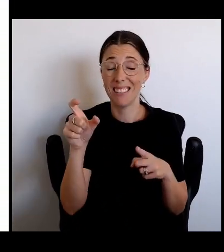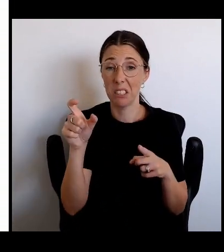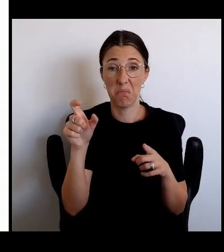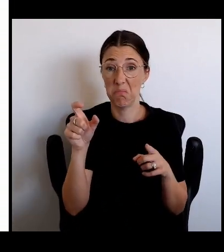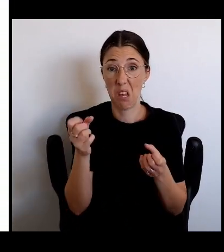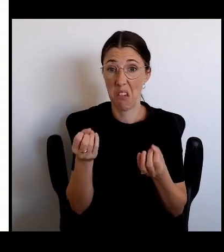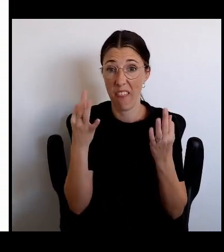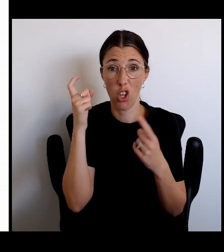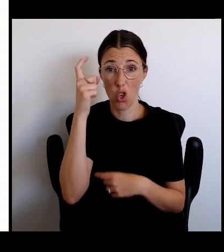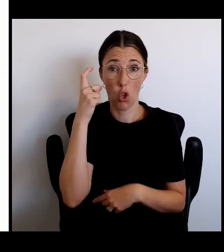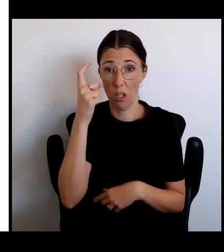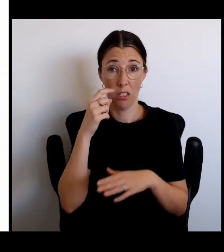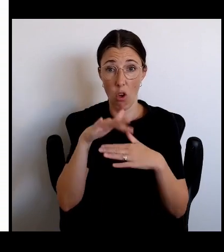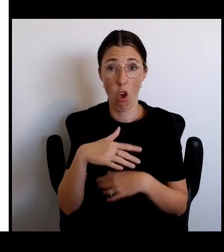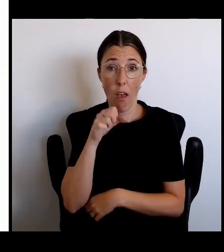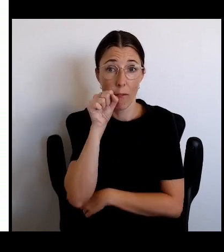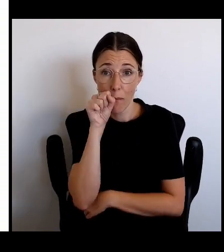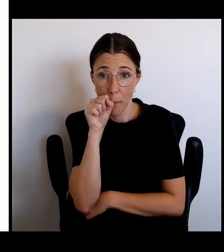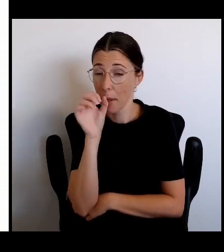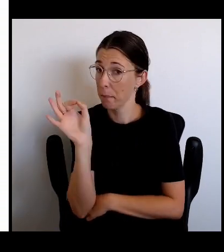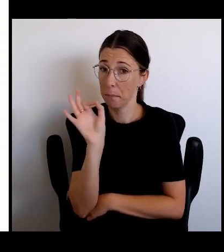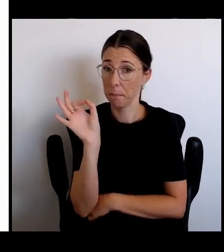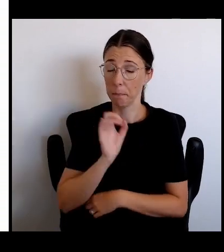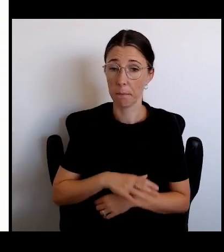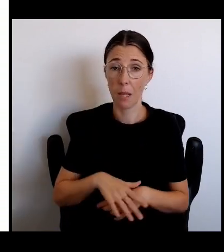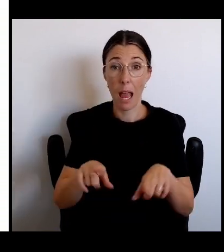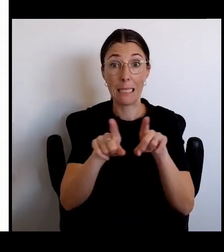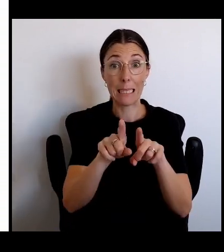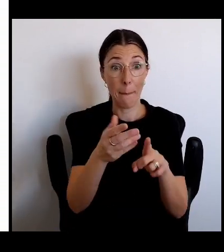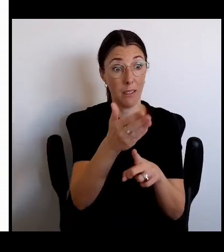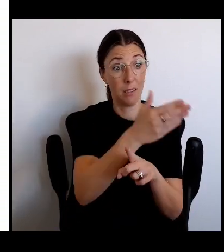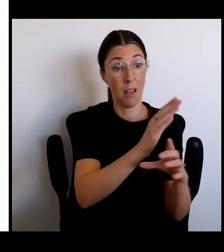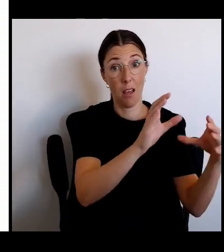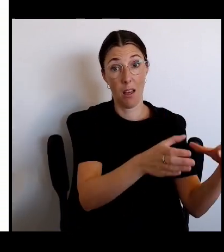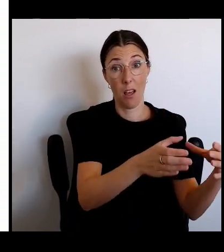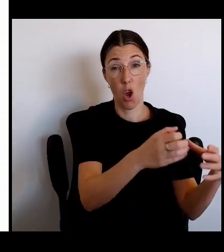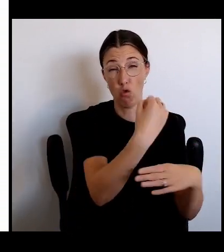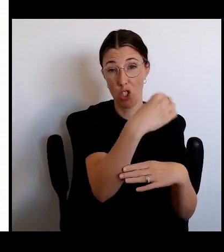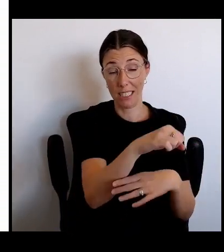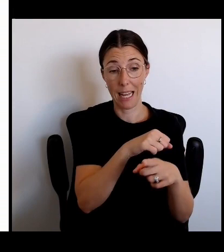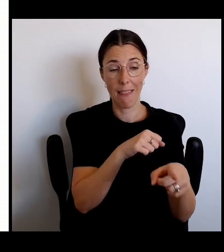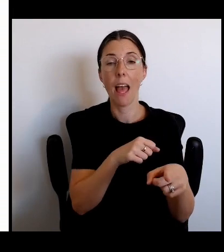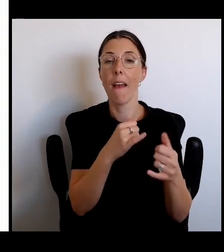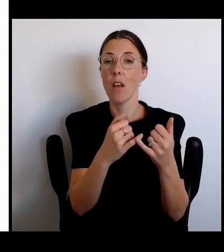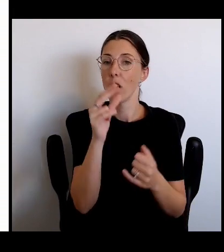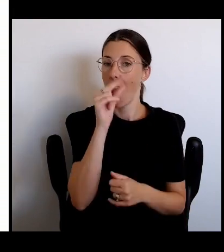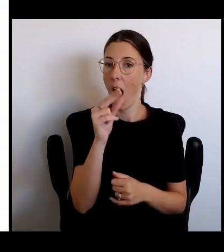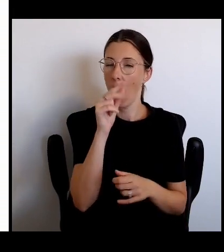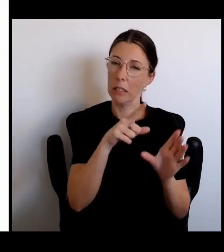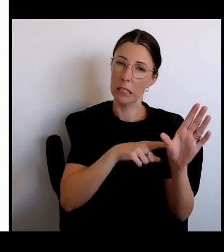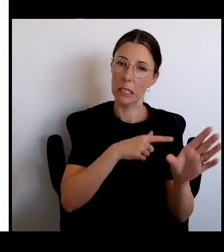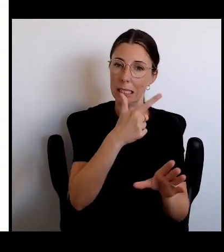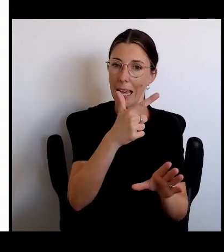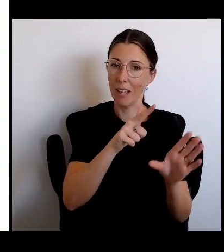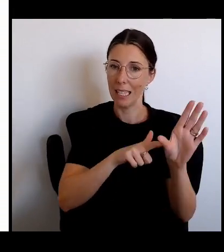vaping. Like the rejectors, they skew younger, so they skew towards the year 7, 8s, but we do see